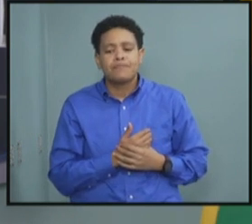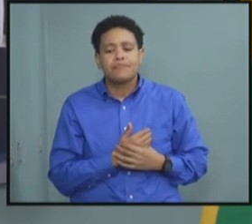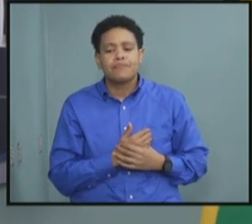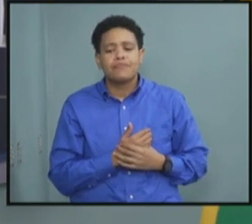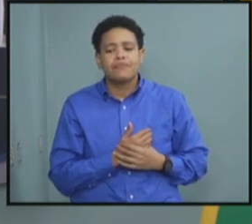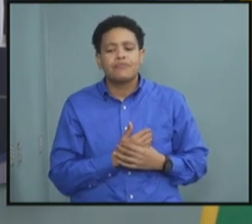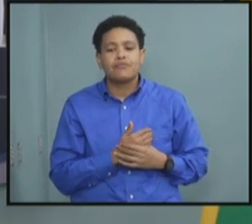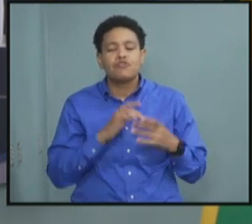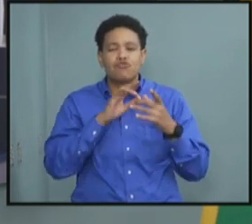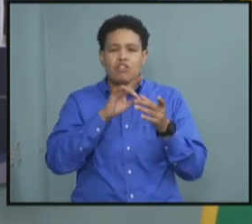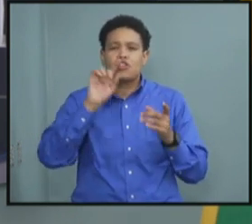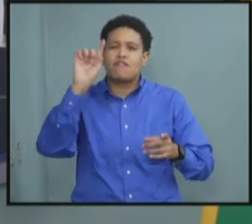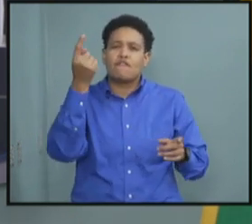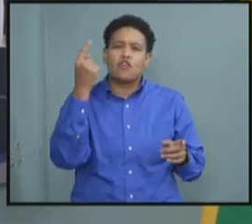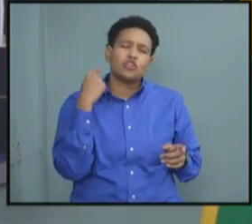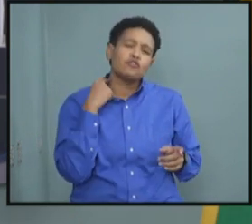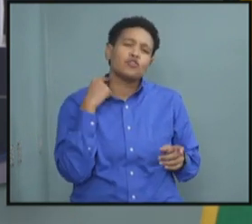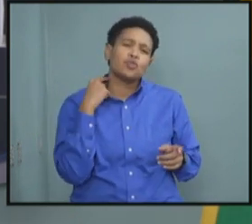the 1st of June